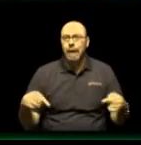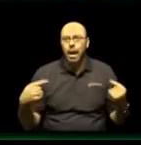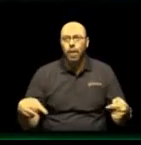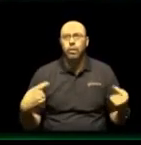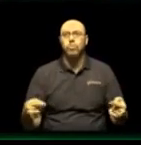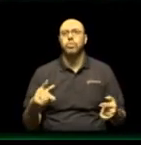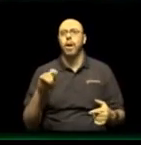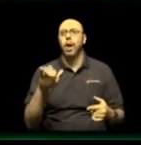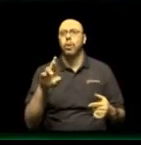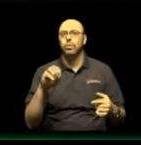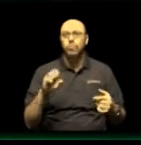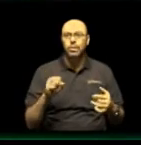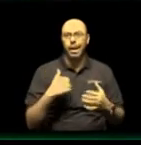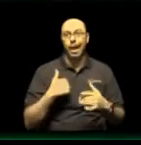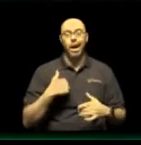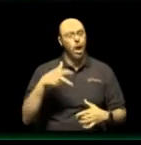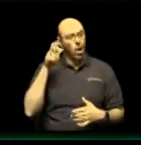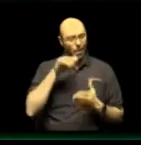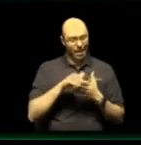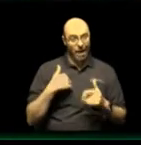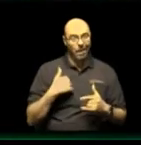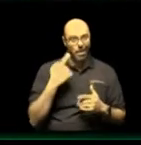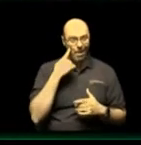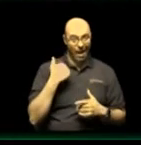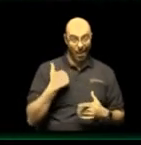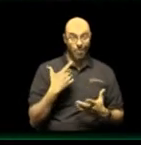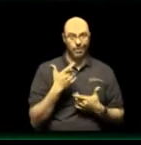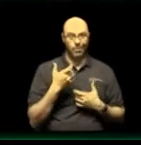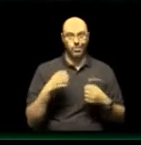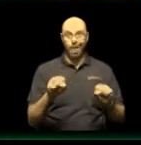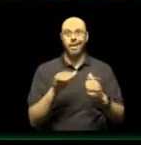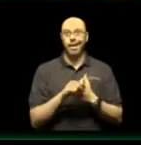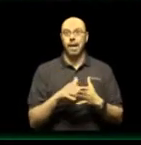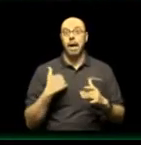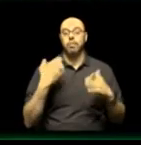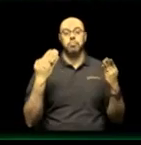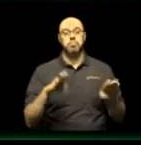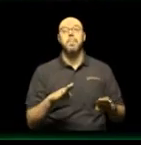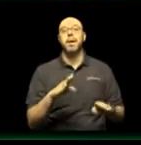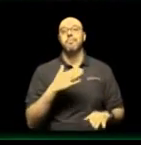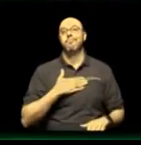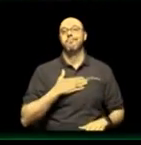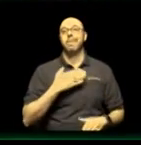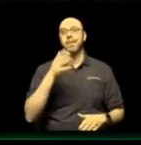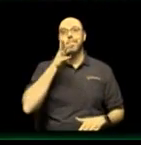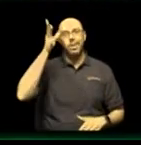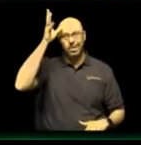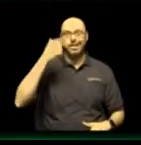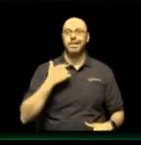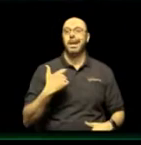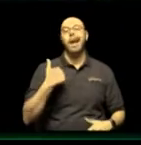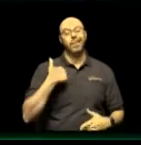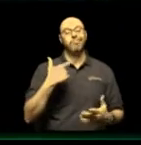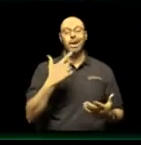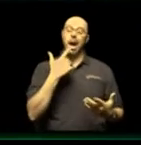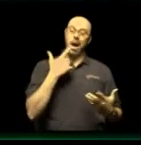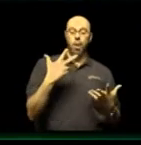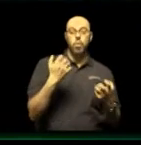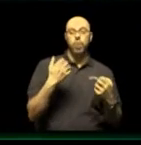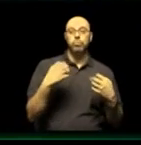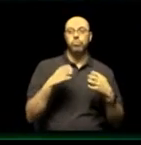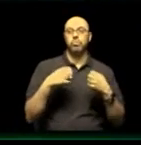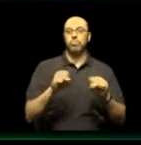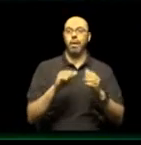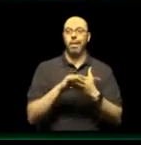Yeah. I thought myself, maybe I could try it. So I bet my parents I want to be a race when I get older. But